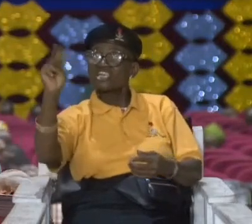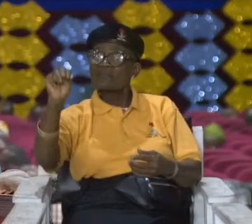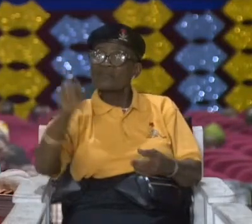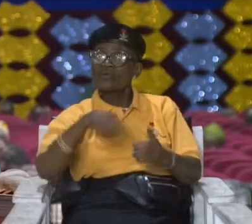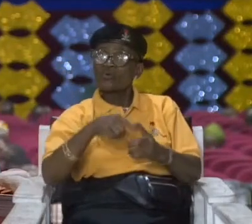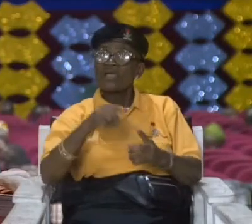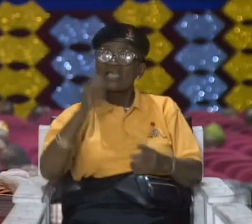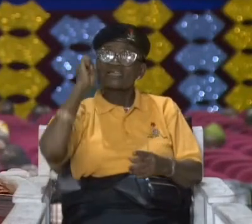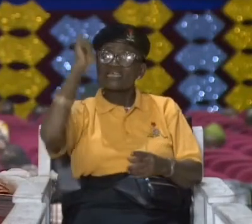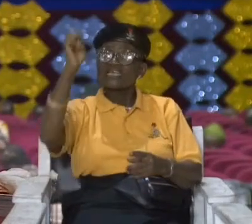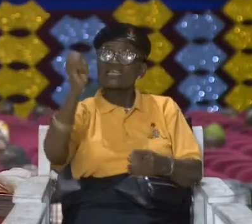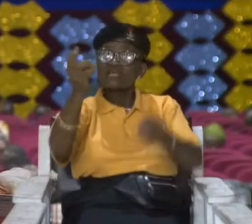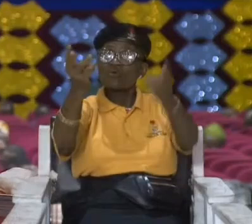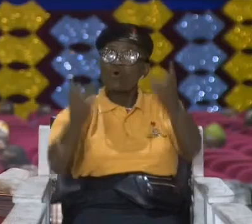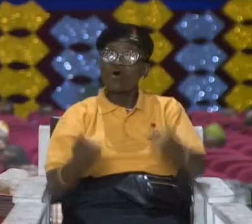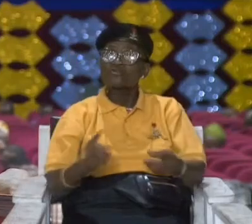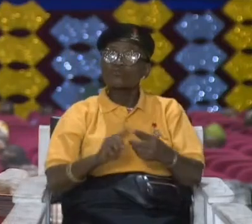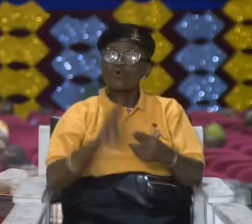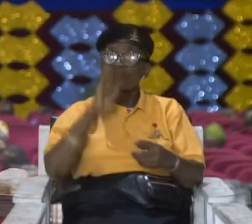away from him.